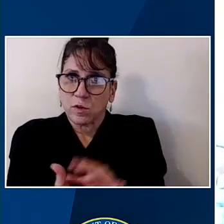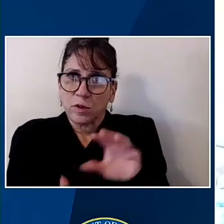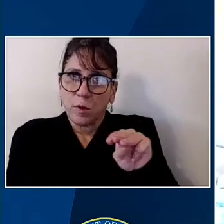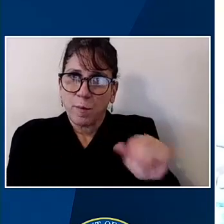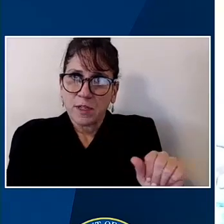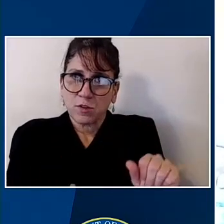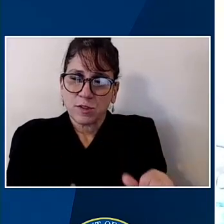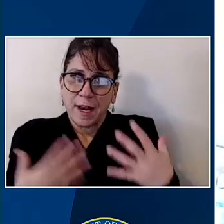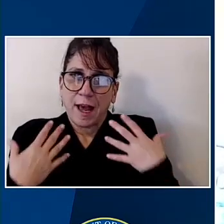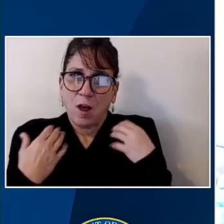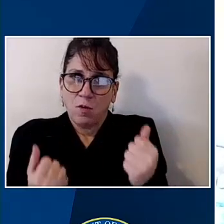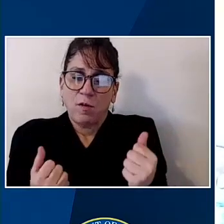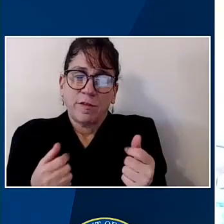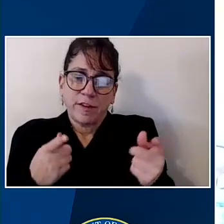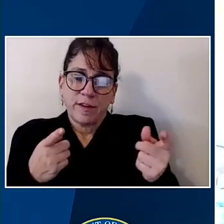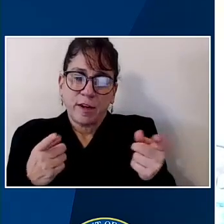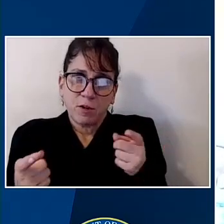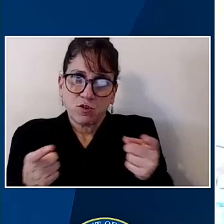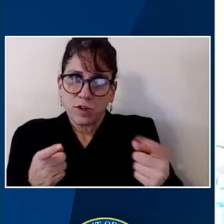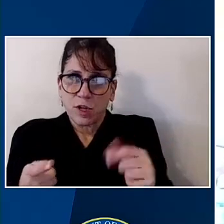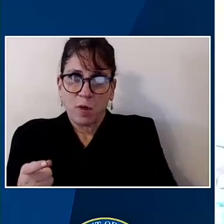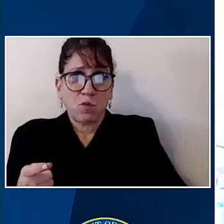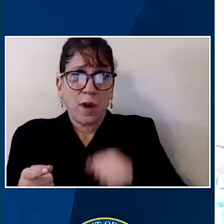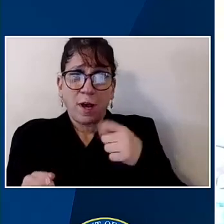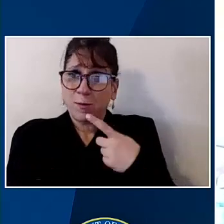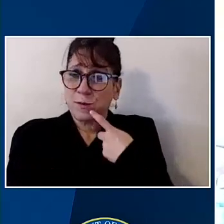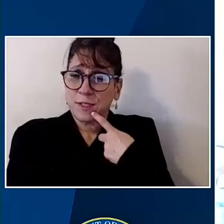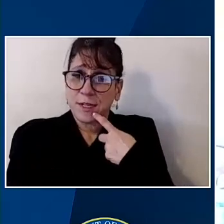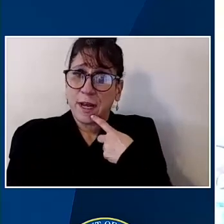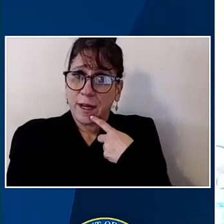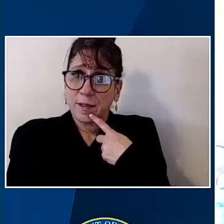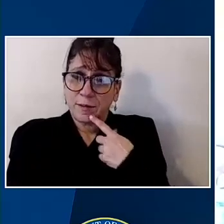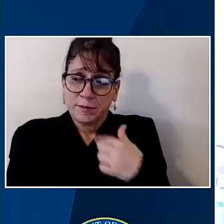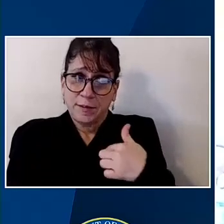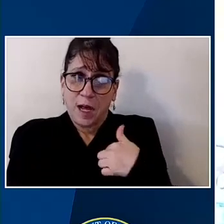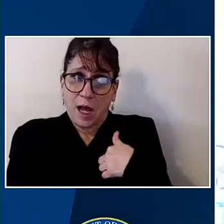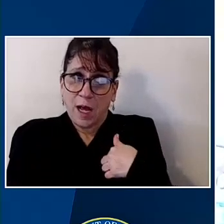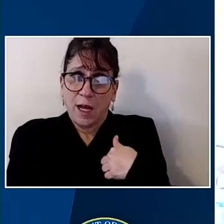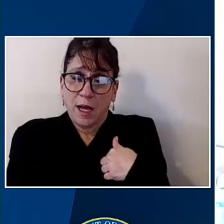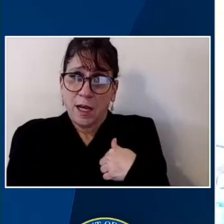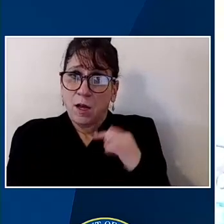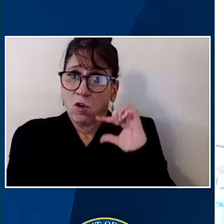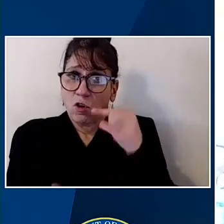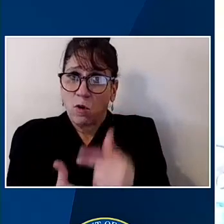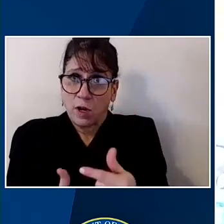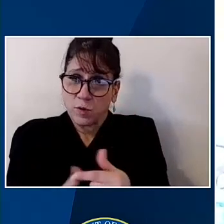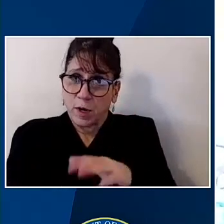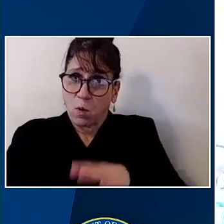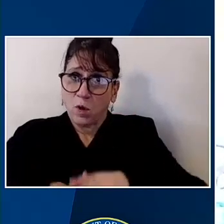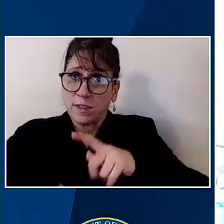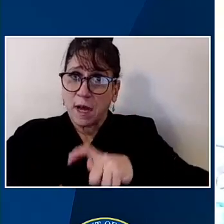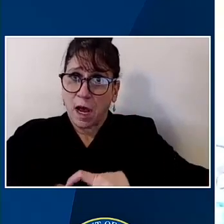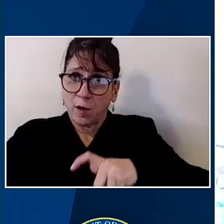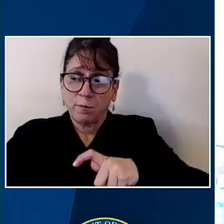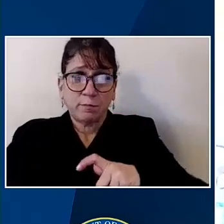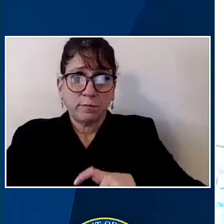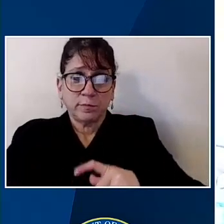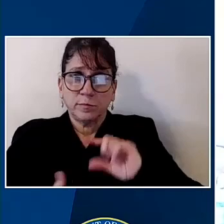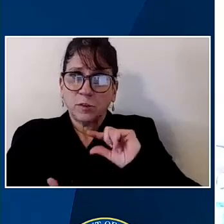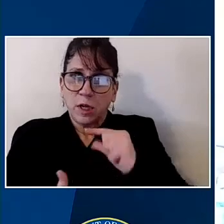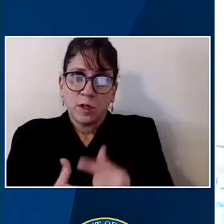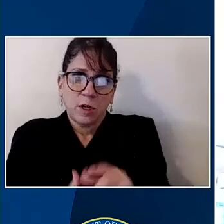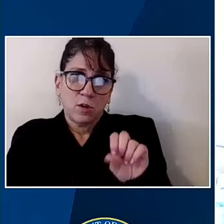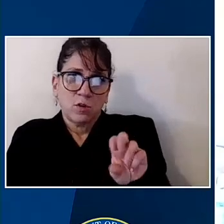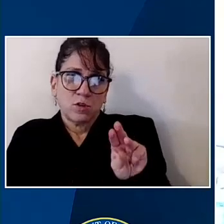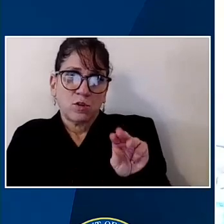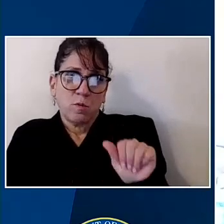health administration. I am proud to say that I graduated on time. I graduated summa cum